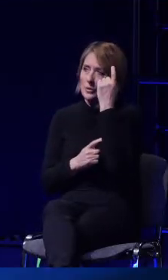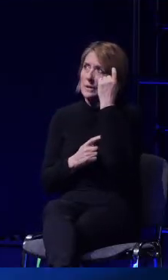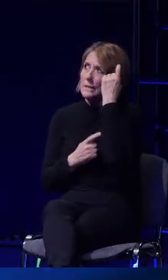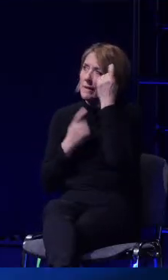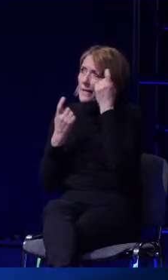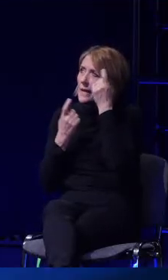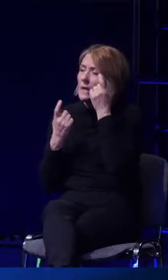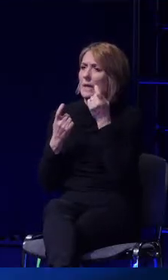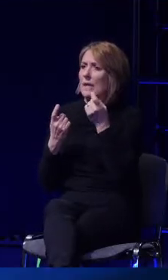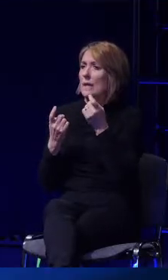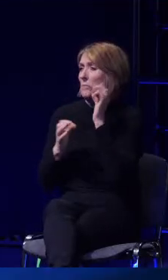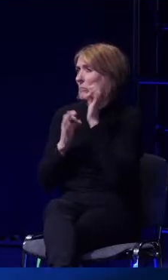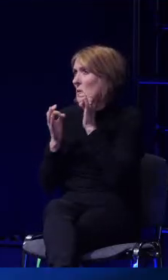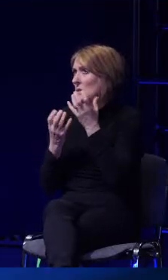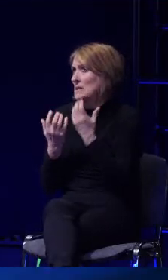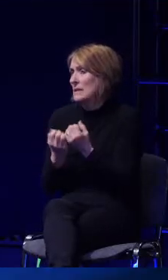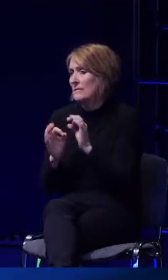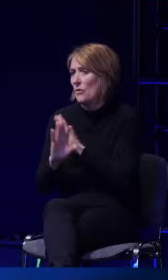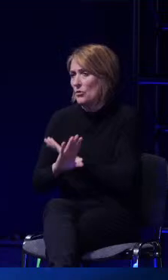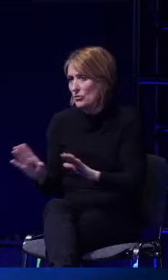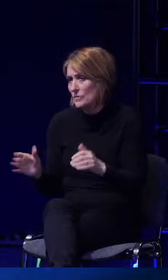have anything.